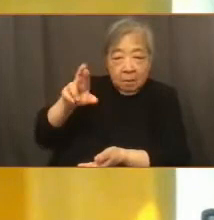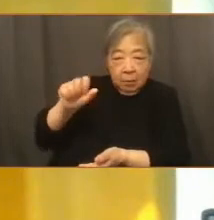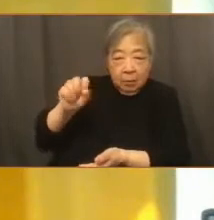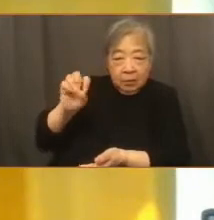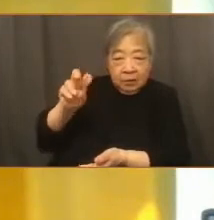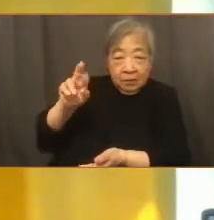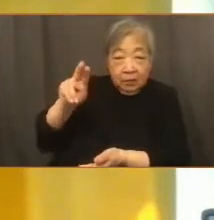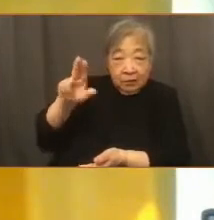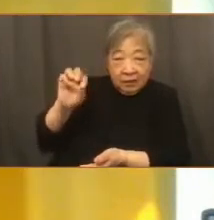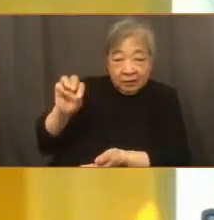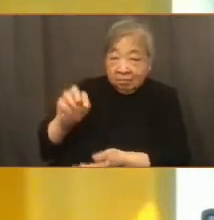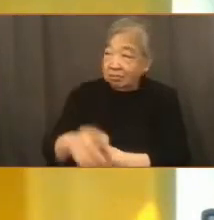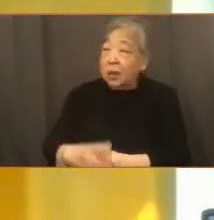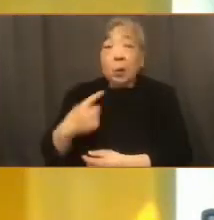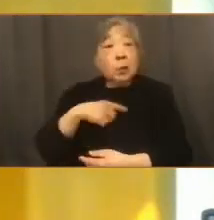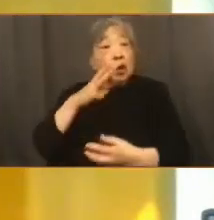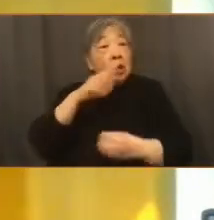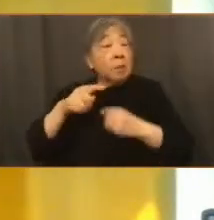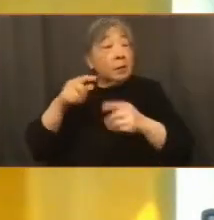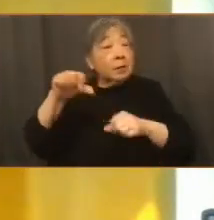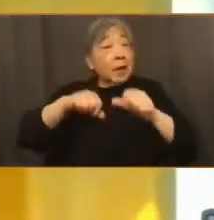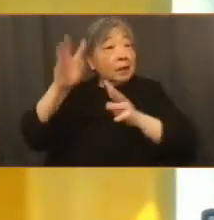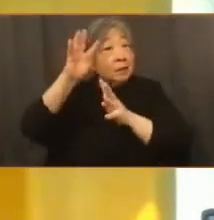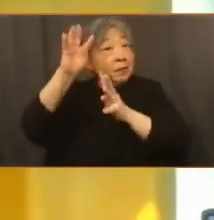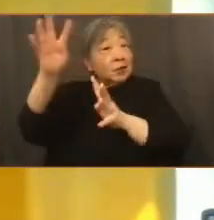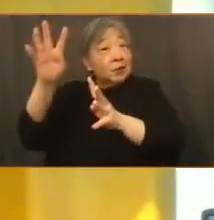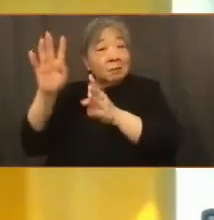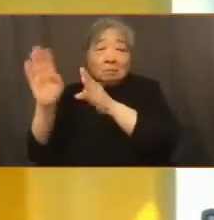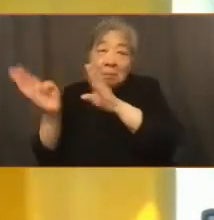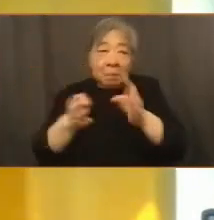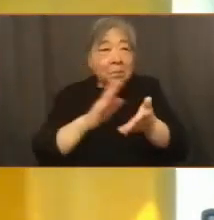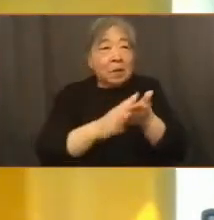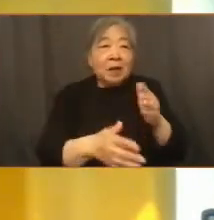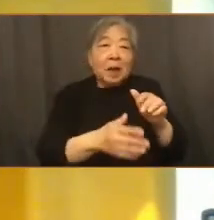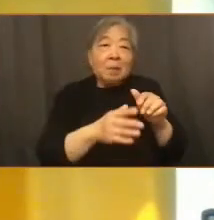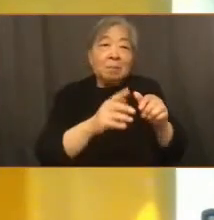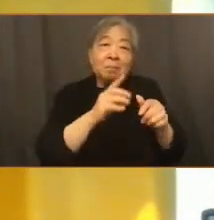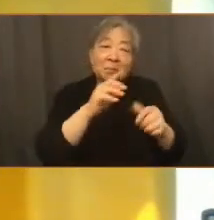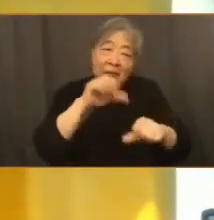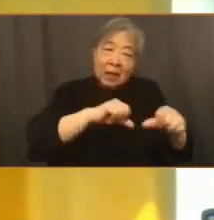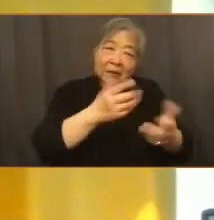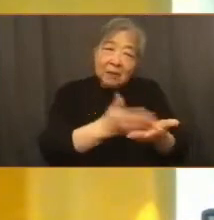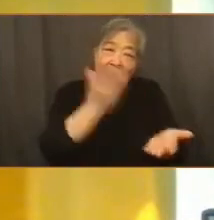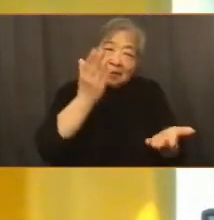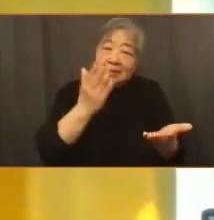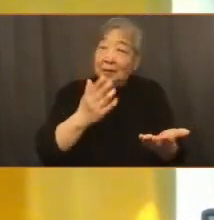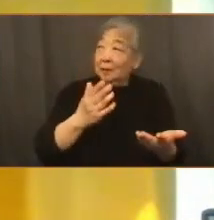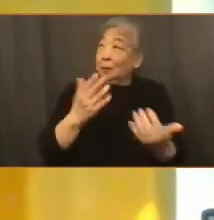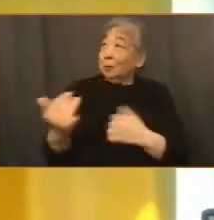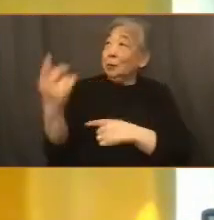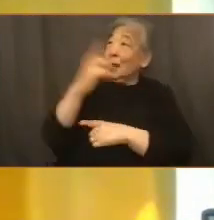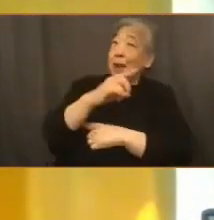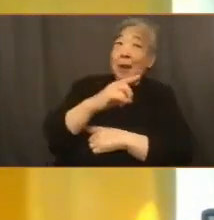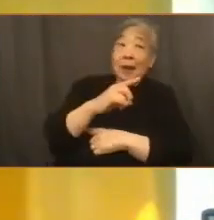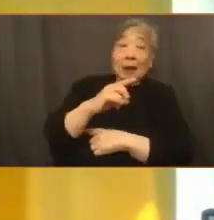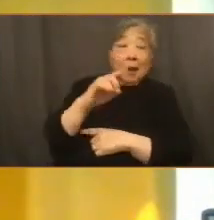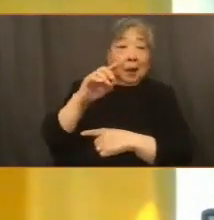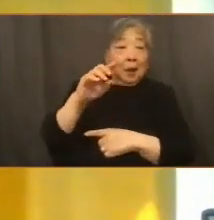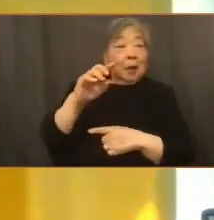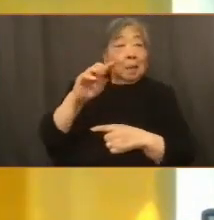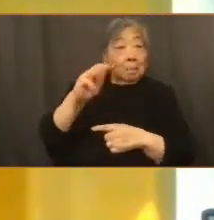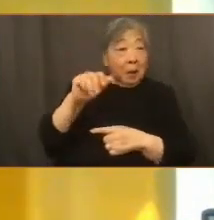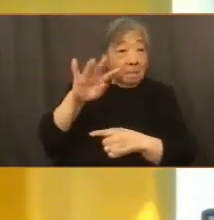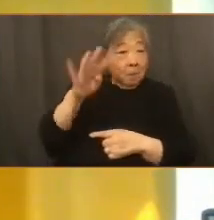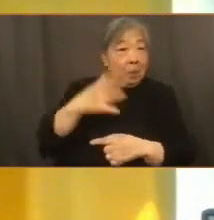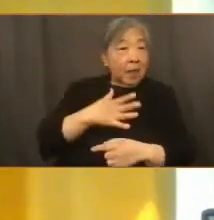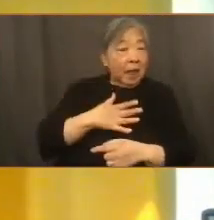into reality, I should also wish everyone out there a happy Star Wars Day this May 4th. May the 4th be with you. NASA